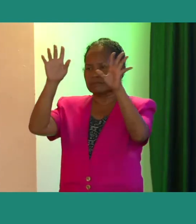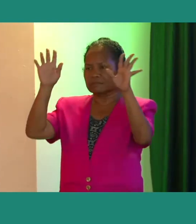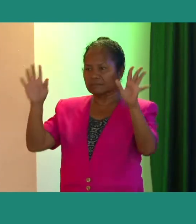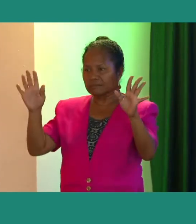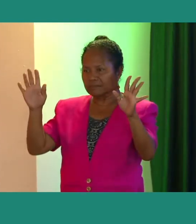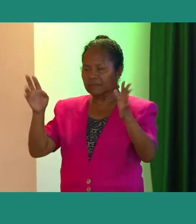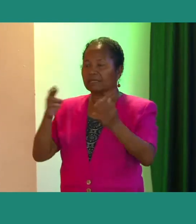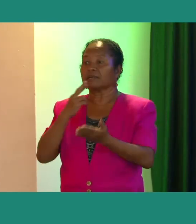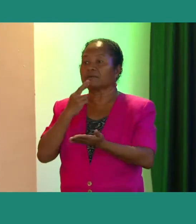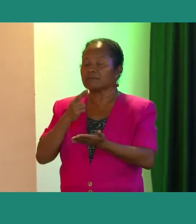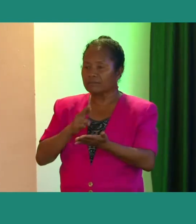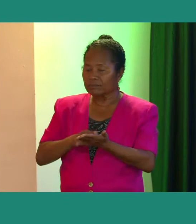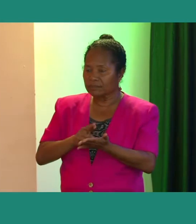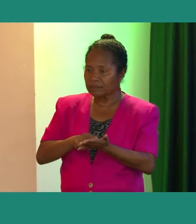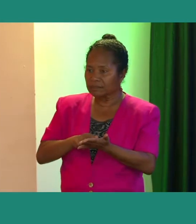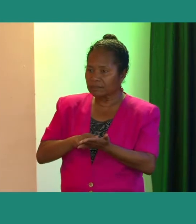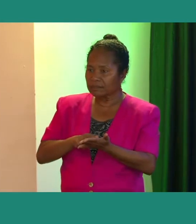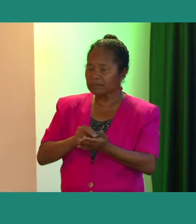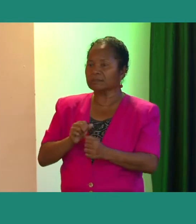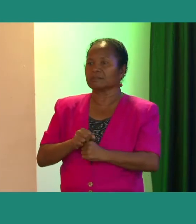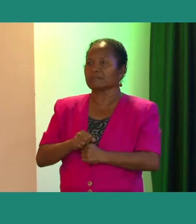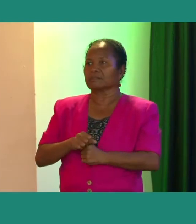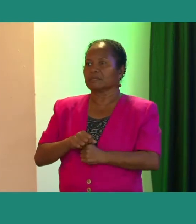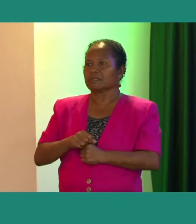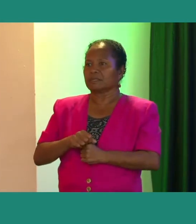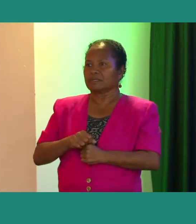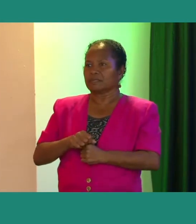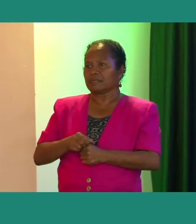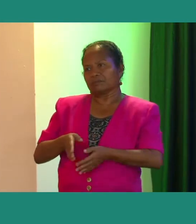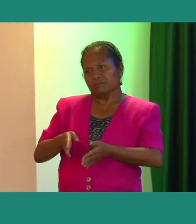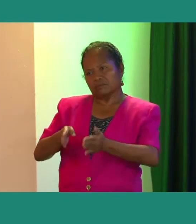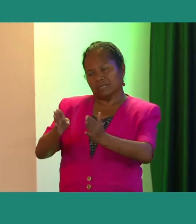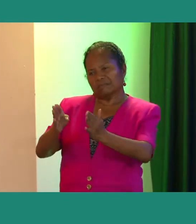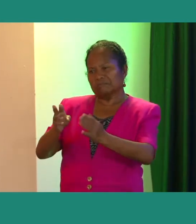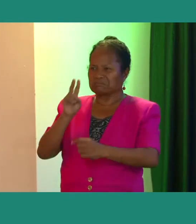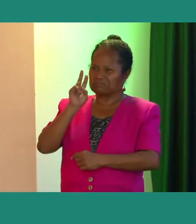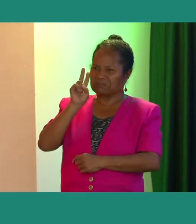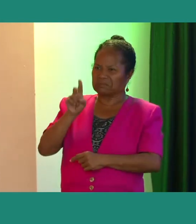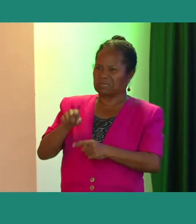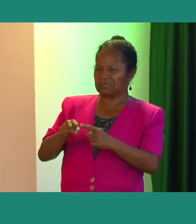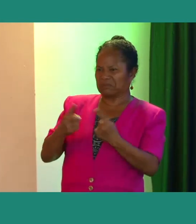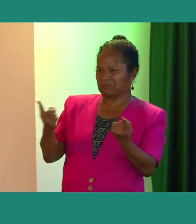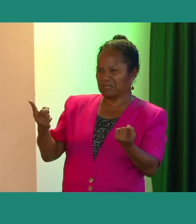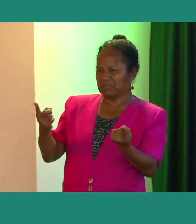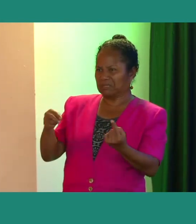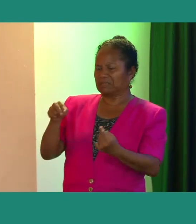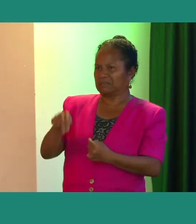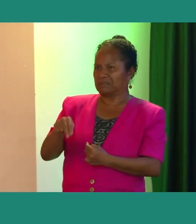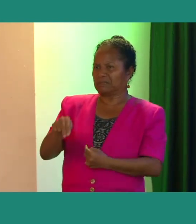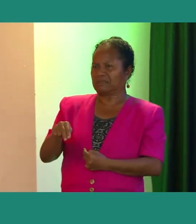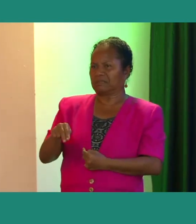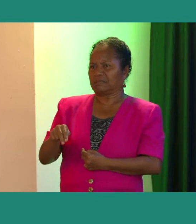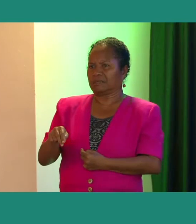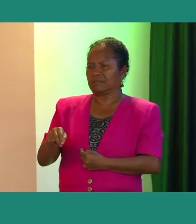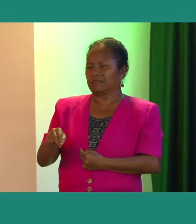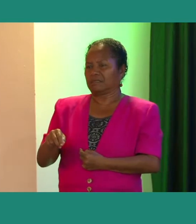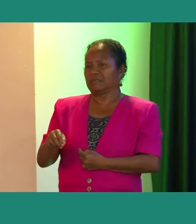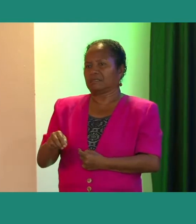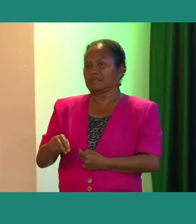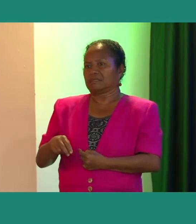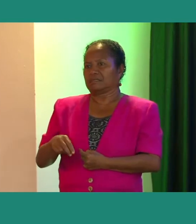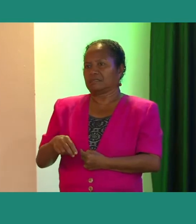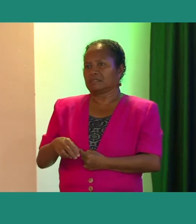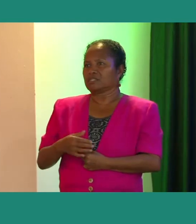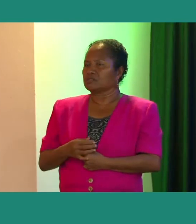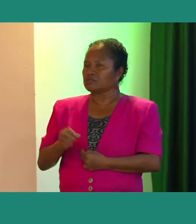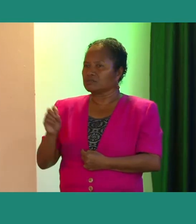those processes can be biased, and so they need to have recruitment processes that are